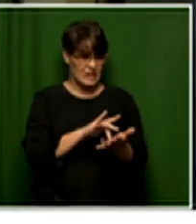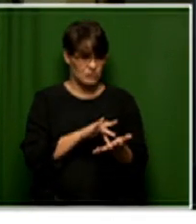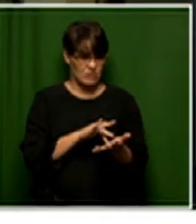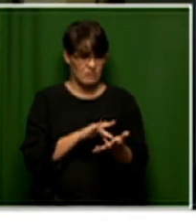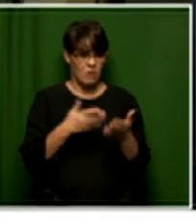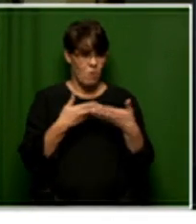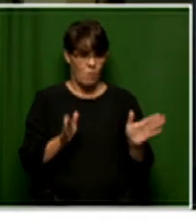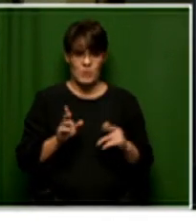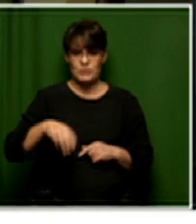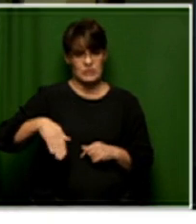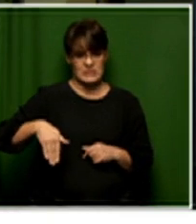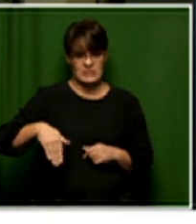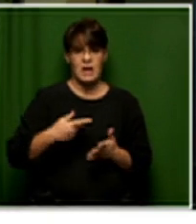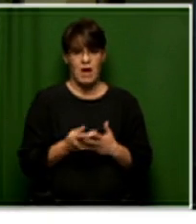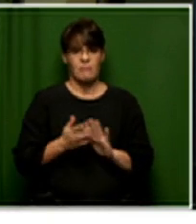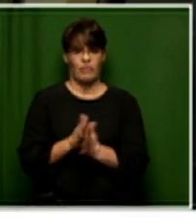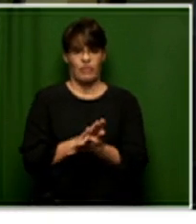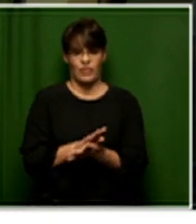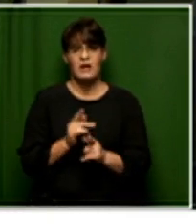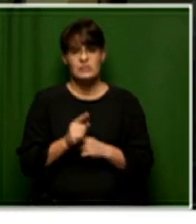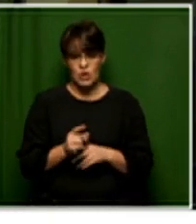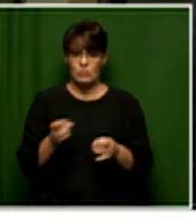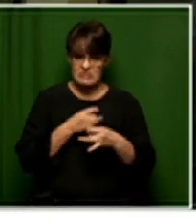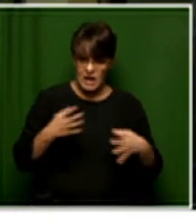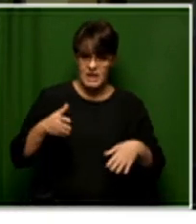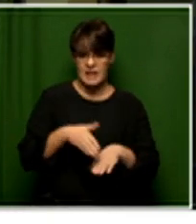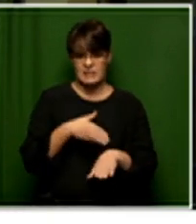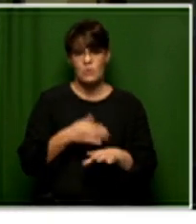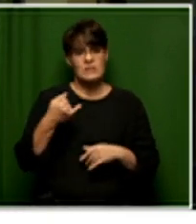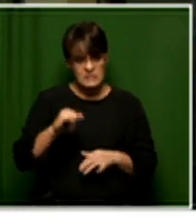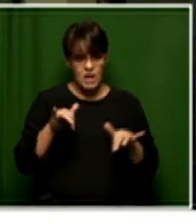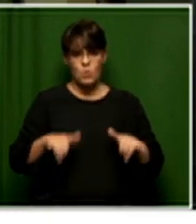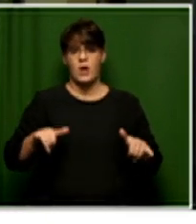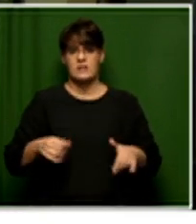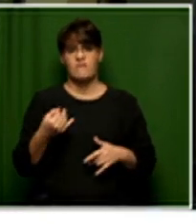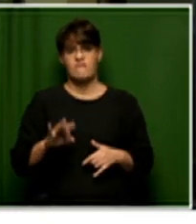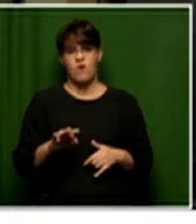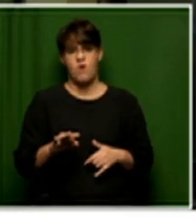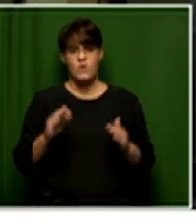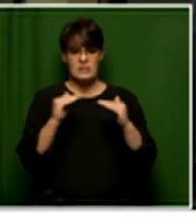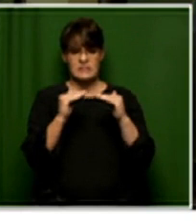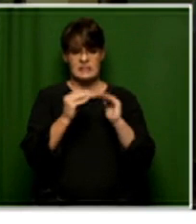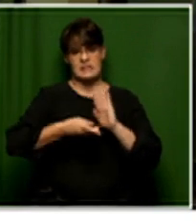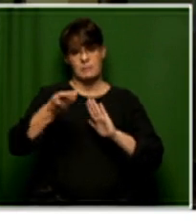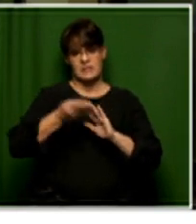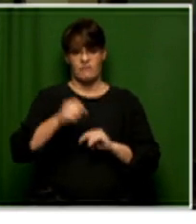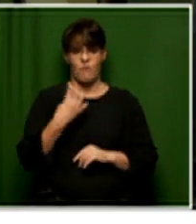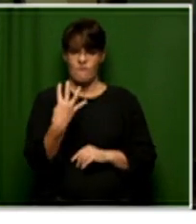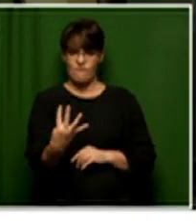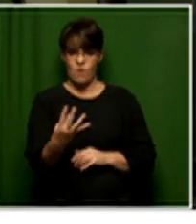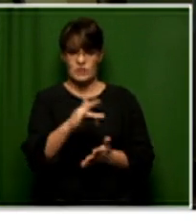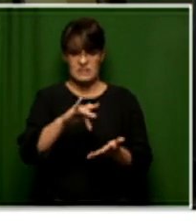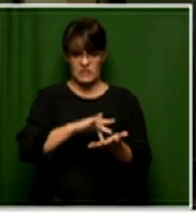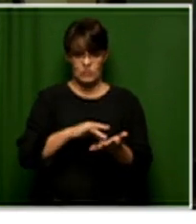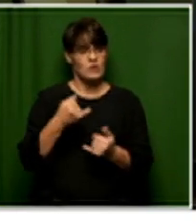stations where there was disruptions and voting started late. We're still waiting for the status update on those 4 stations